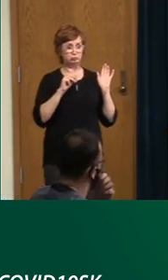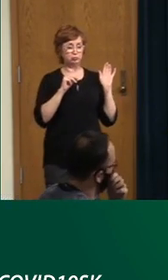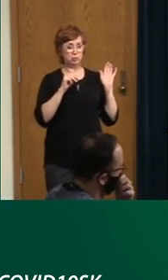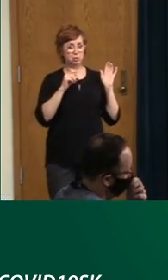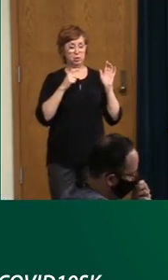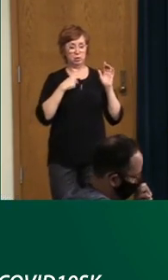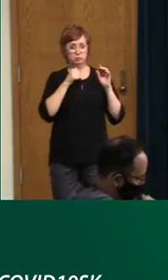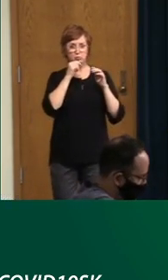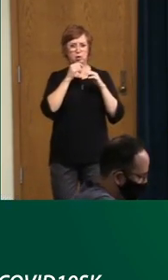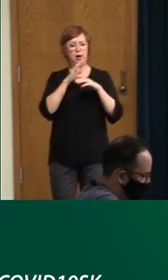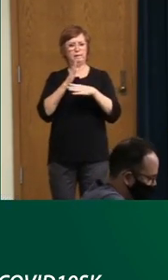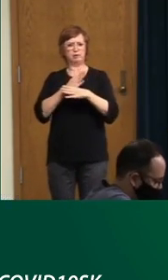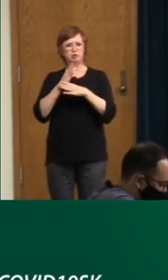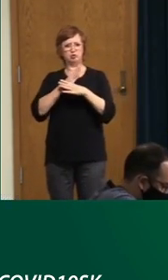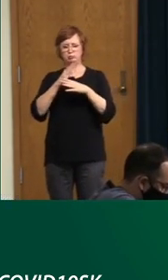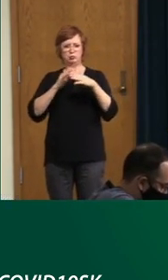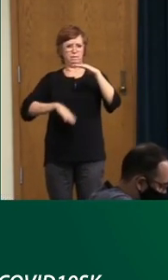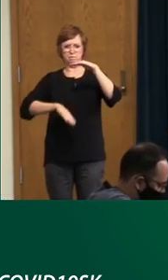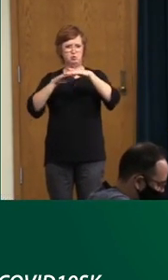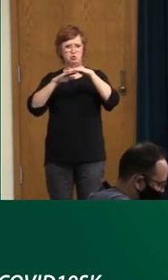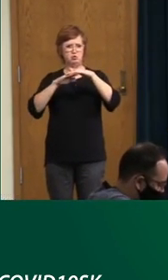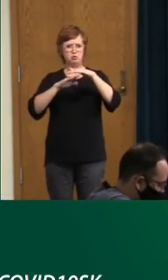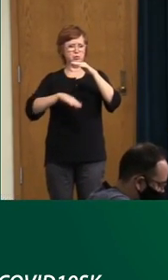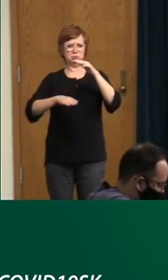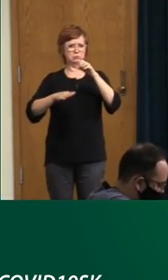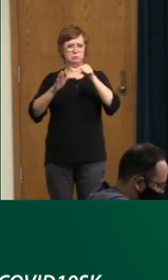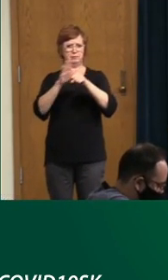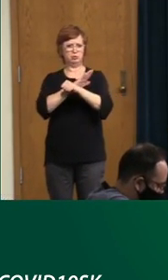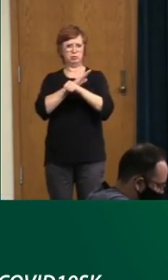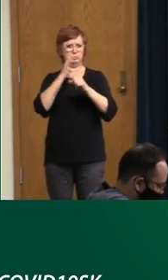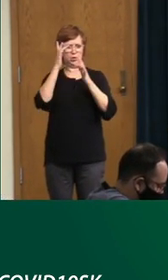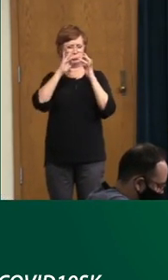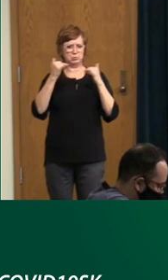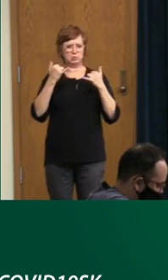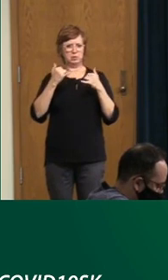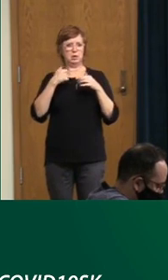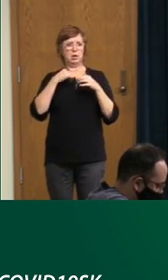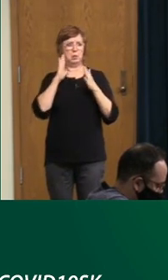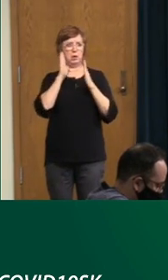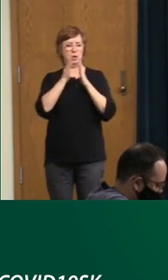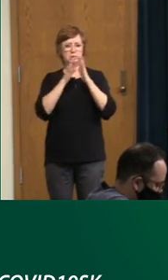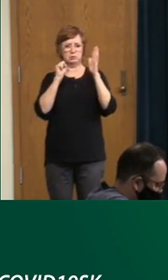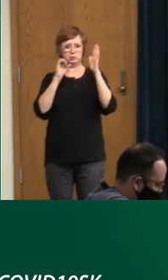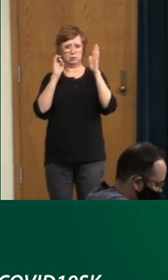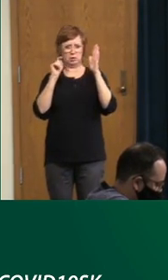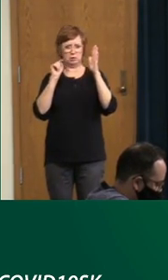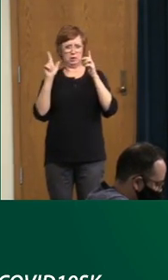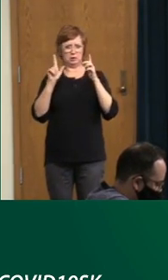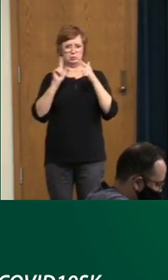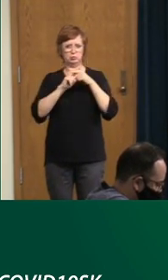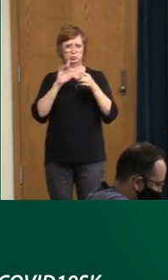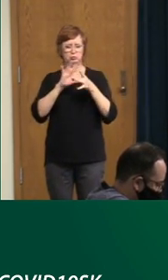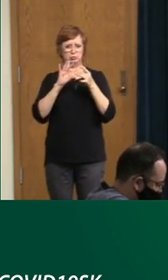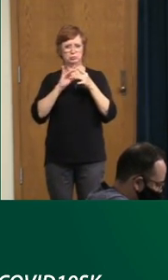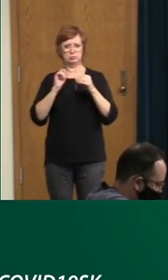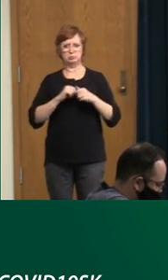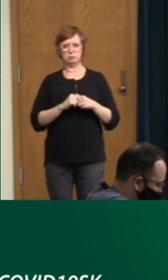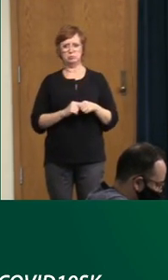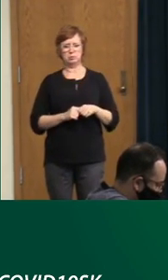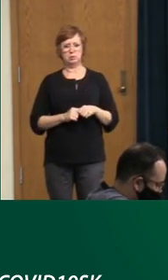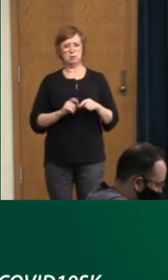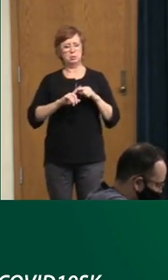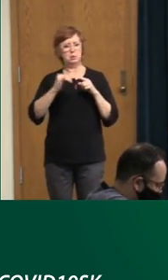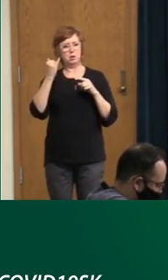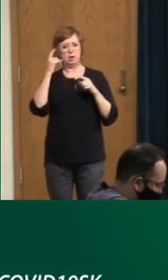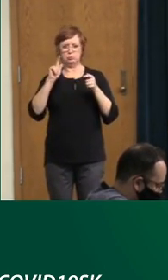maybe to answer the specifics on this. And we're continuously adjusting that. If we have more patients coming in on COVID